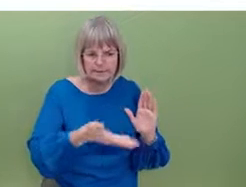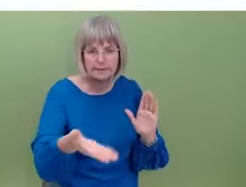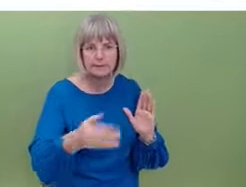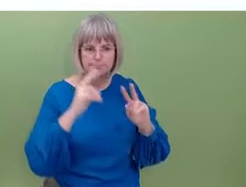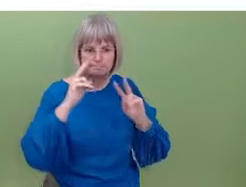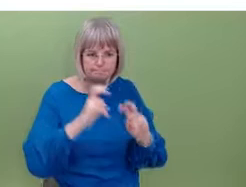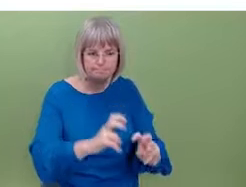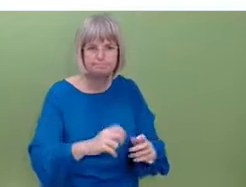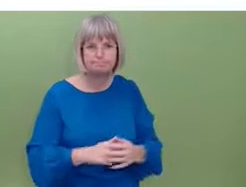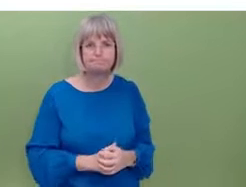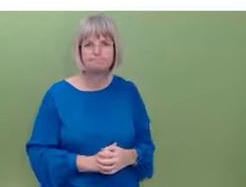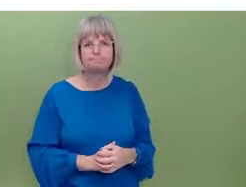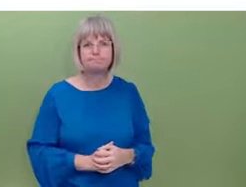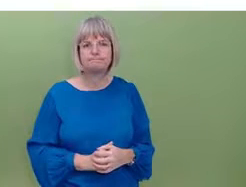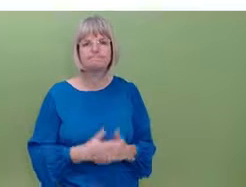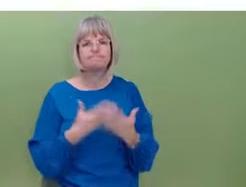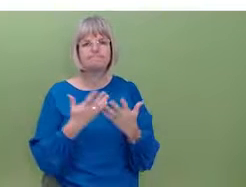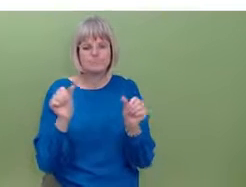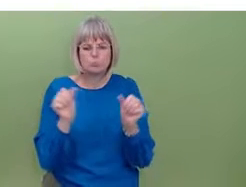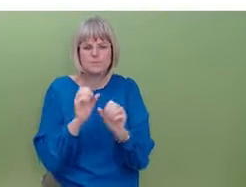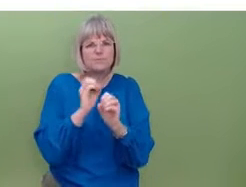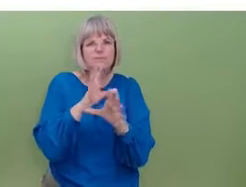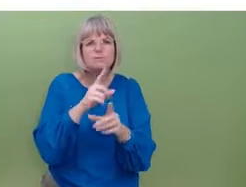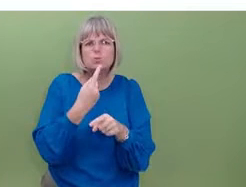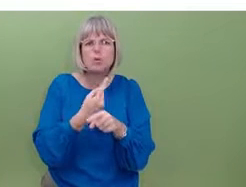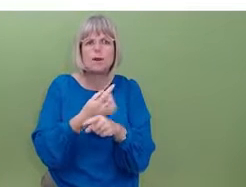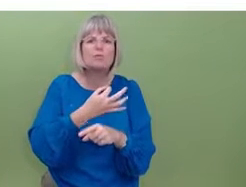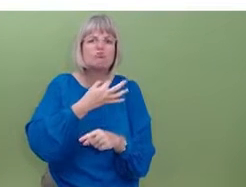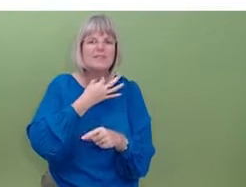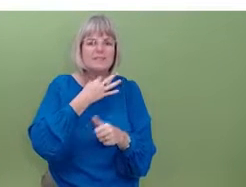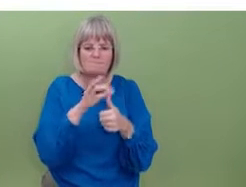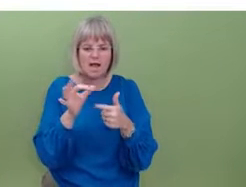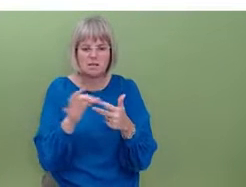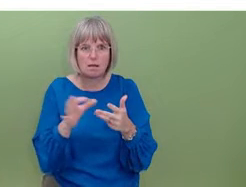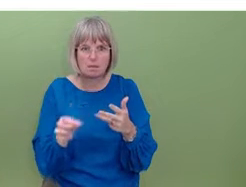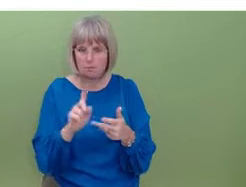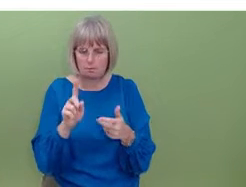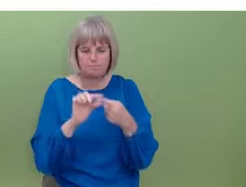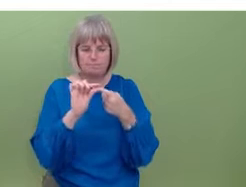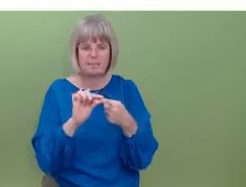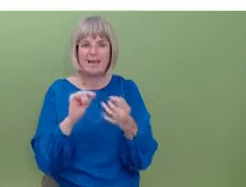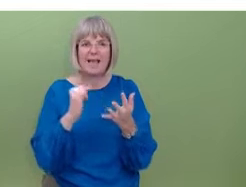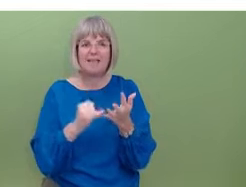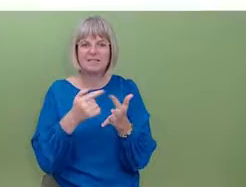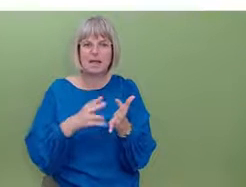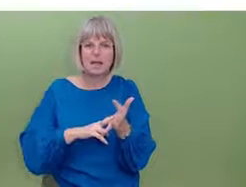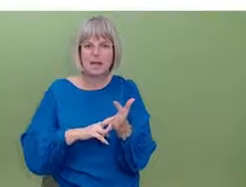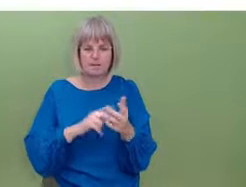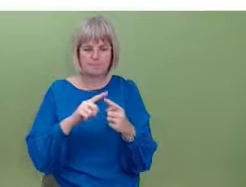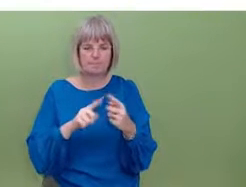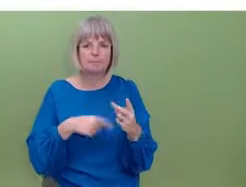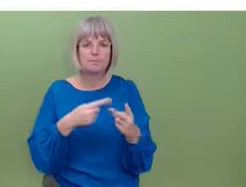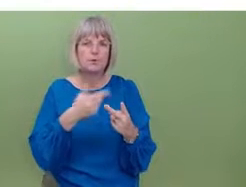talk briefly about risk factors, special educational needs, as I've talked about before, gender,